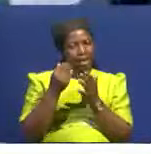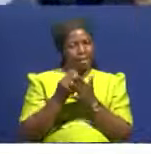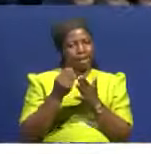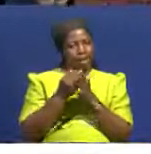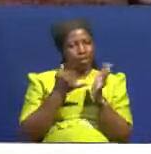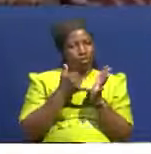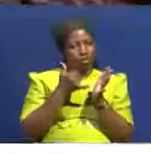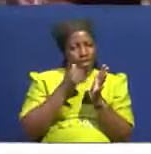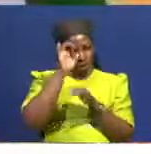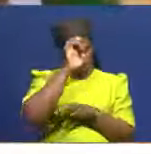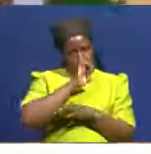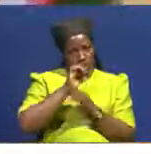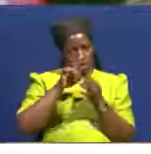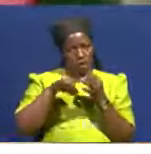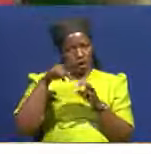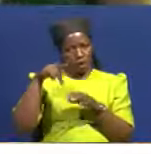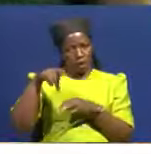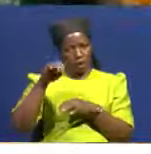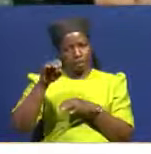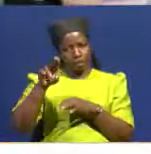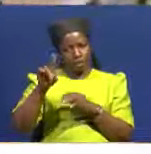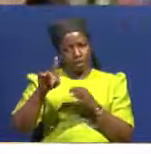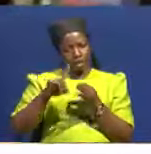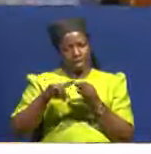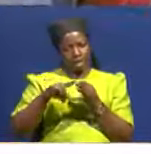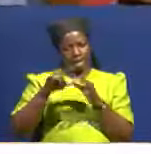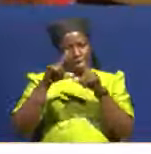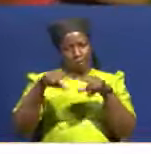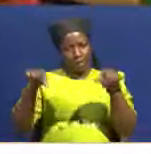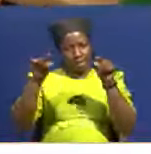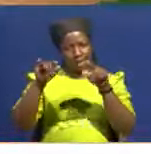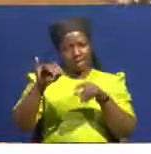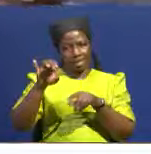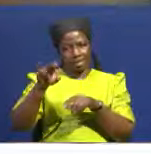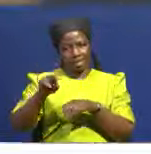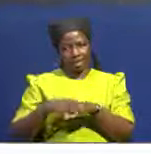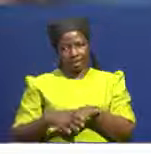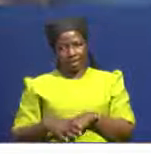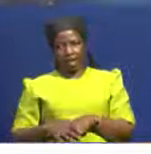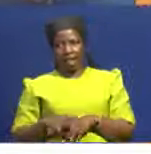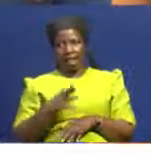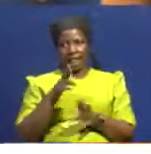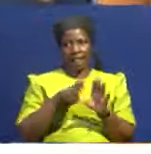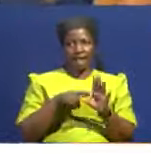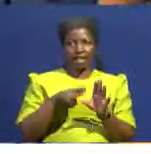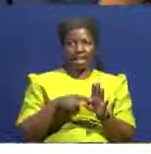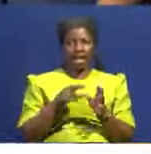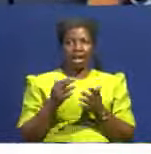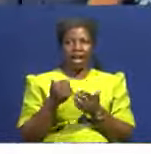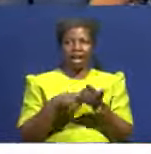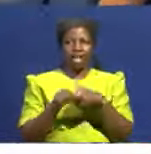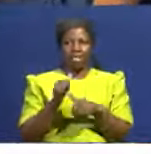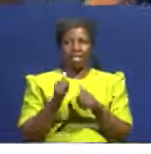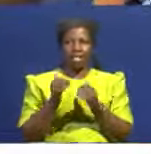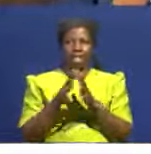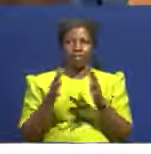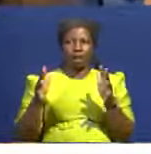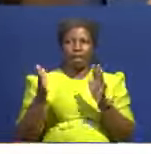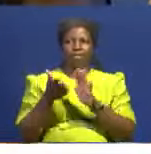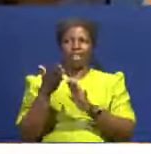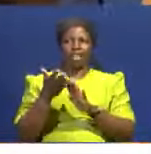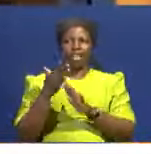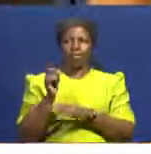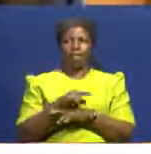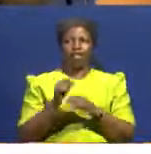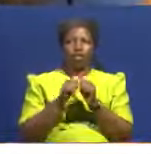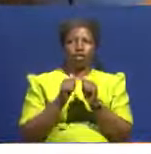pound, and the Japanese yen. Meanwhile, Russia's services sector activity expanded slightly faster in October than in the previous month